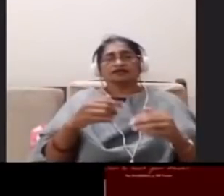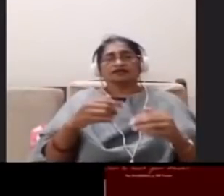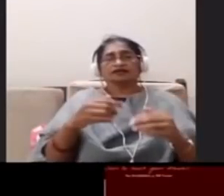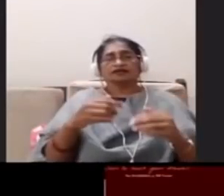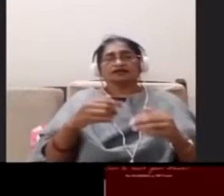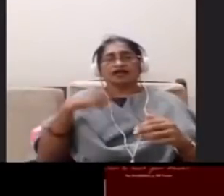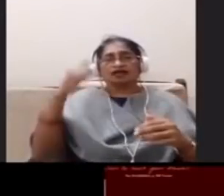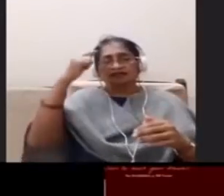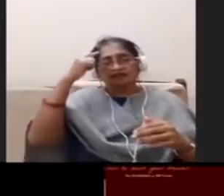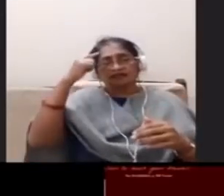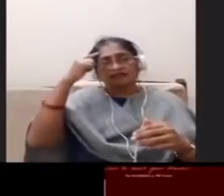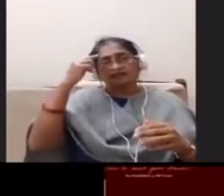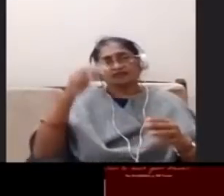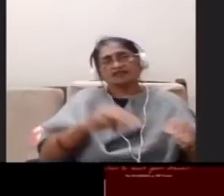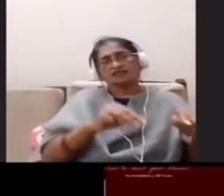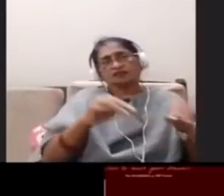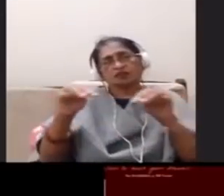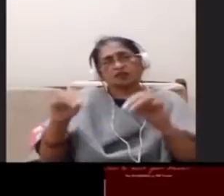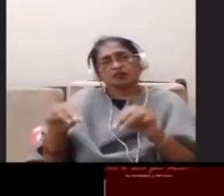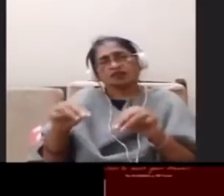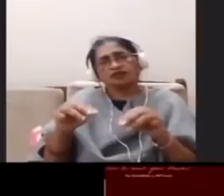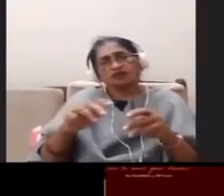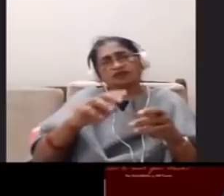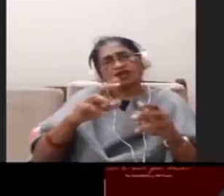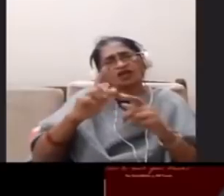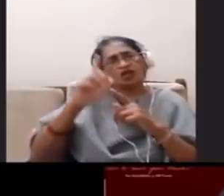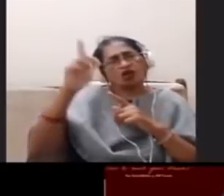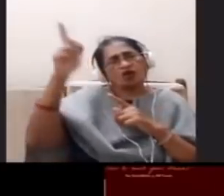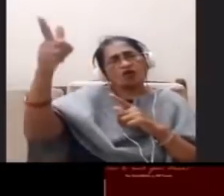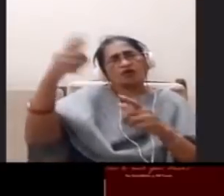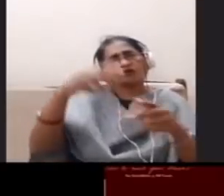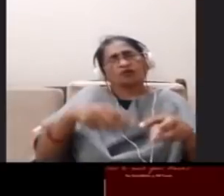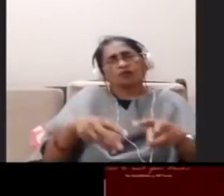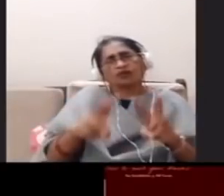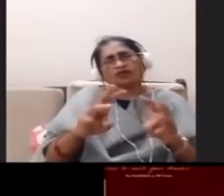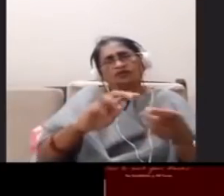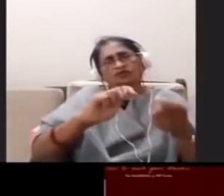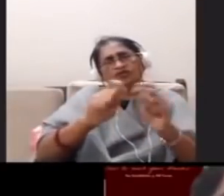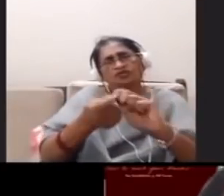a long way in changing perspectives,